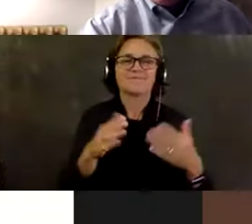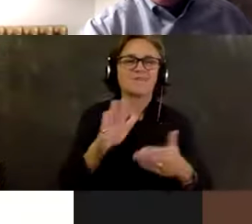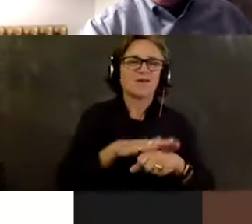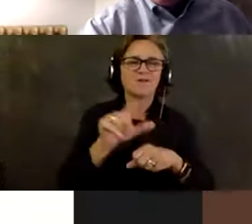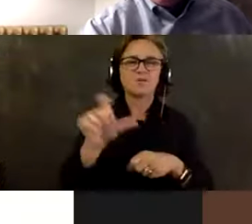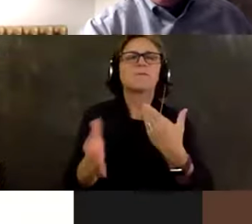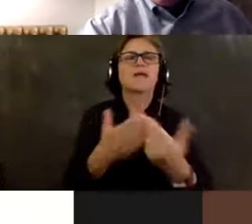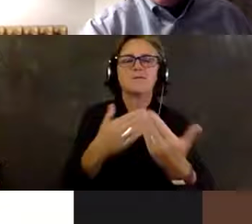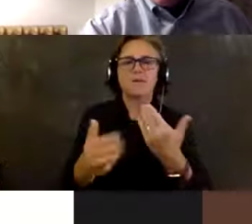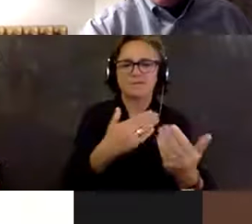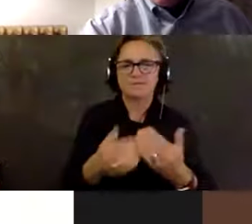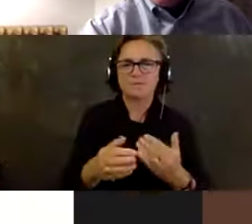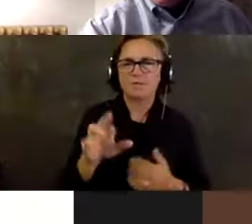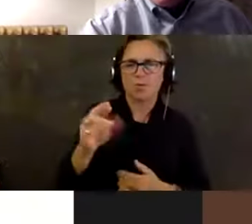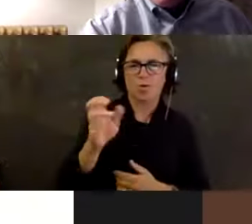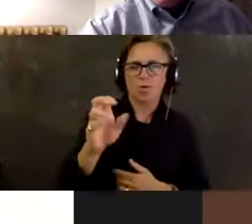will say that